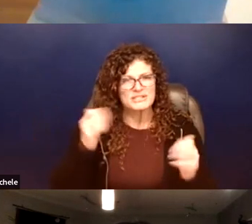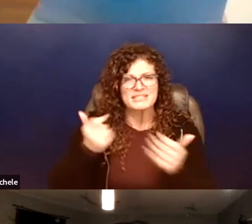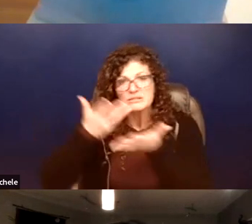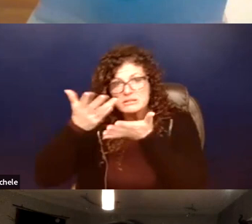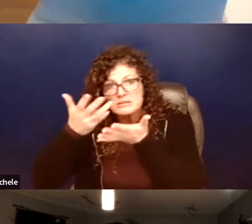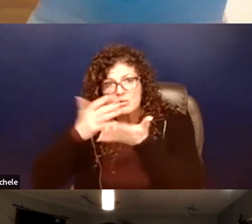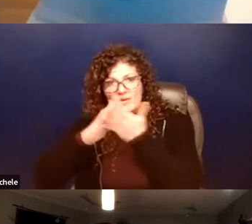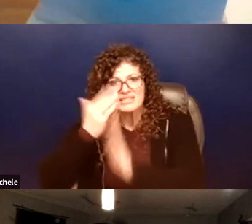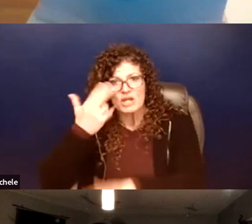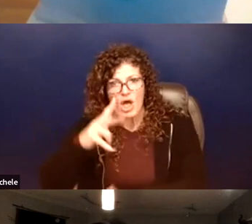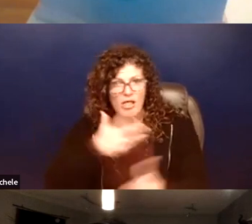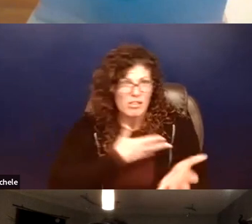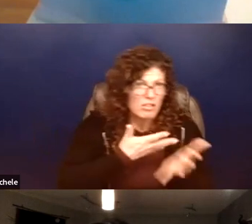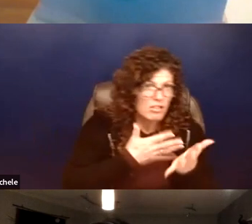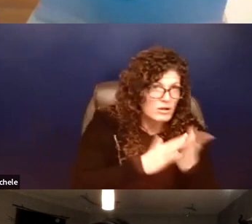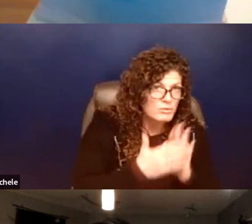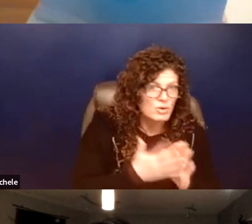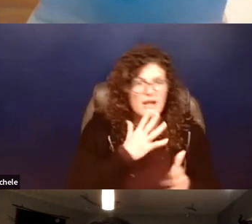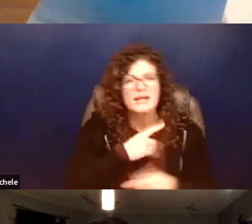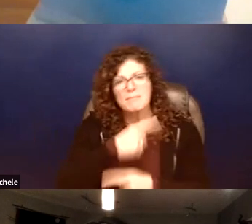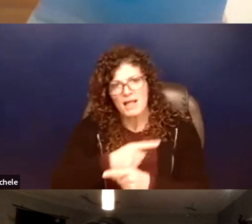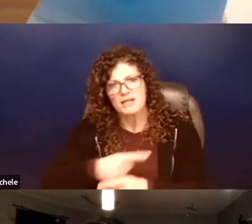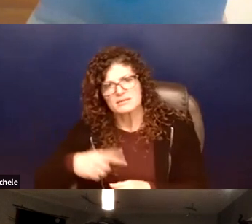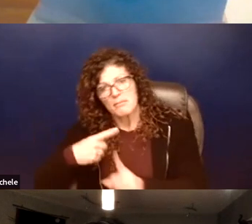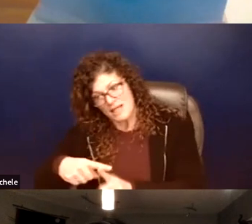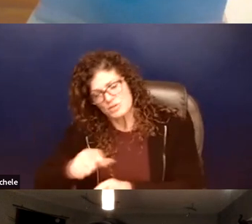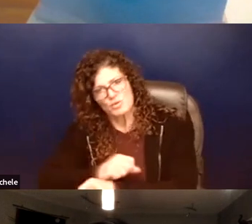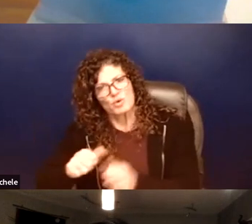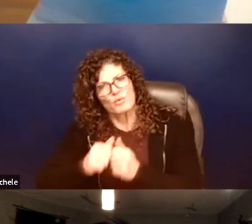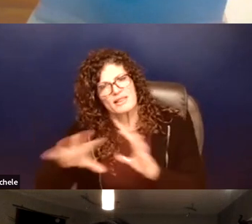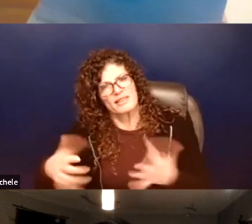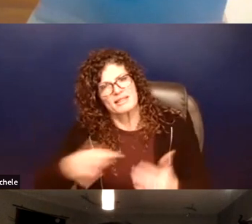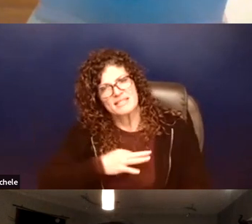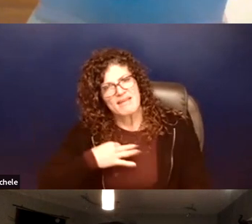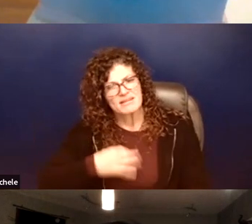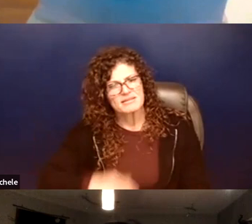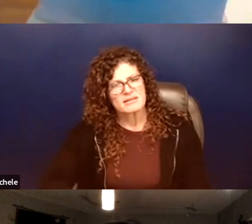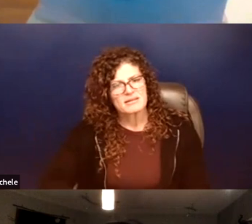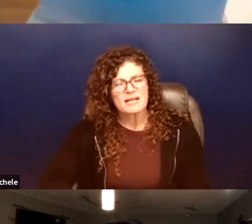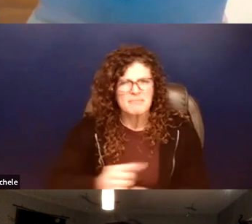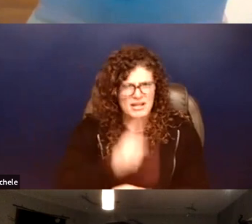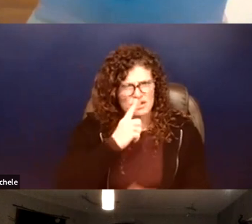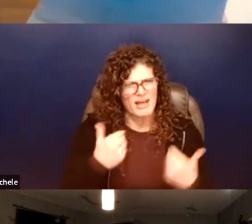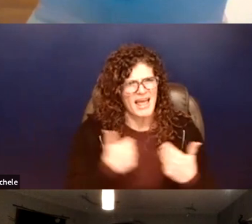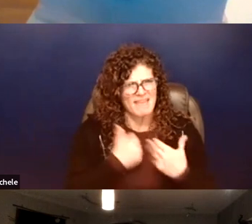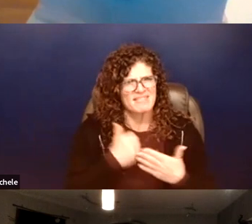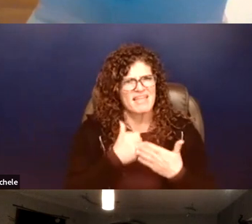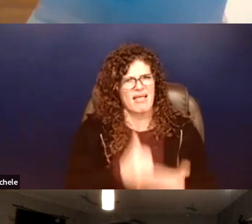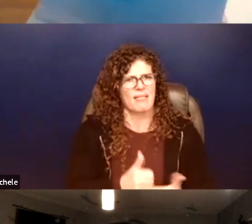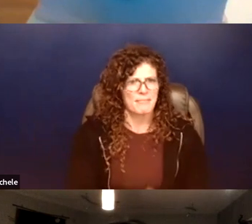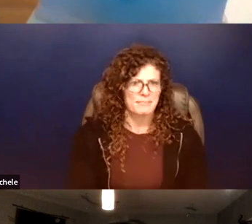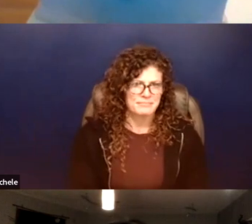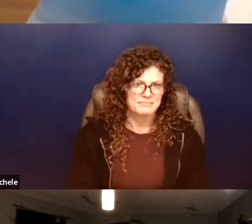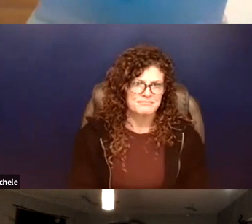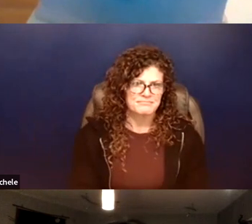of our community to make sure that our caregivers have the help that they need to provide these stable